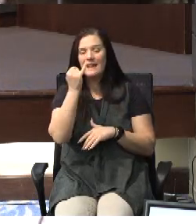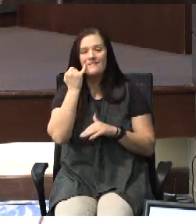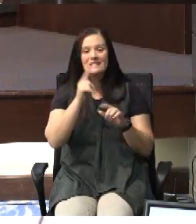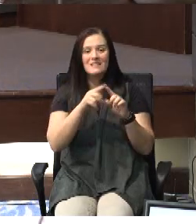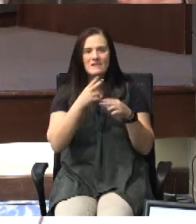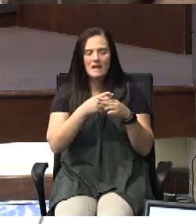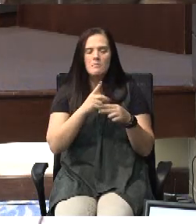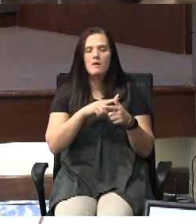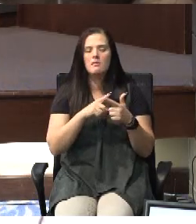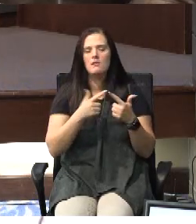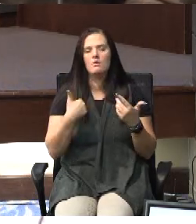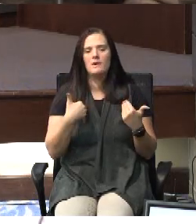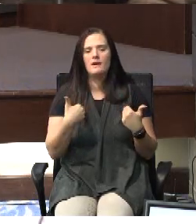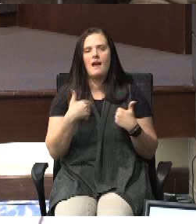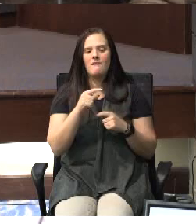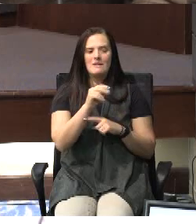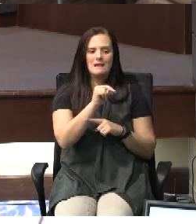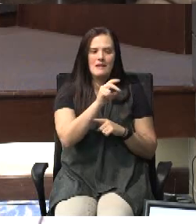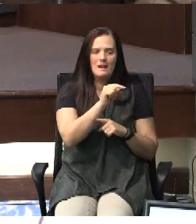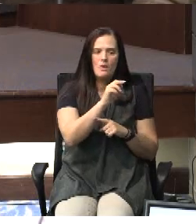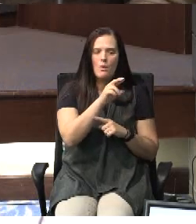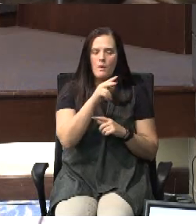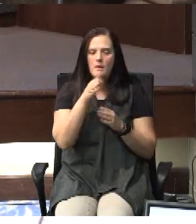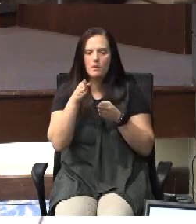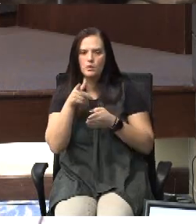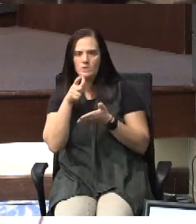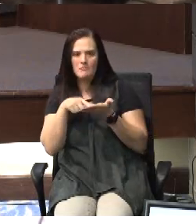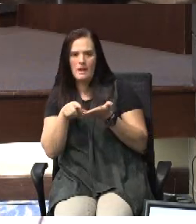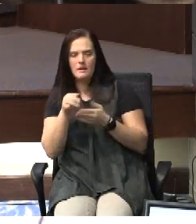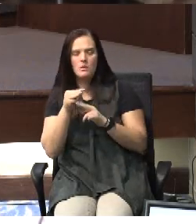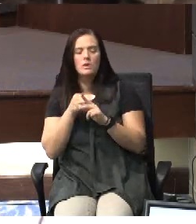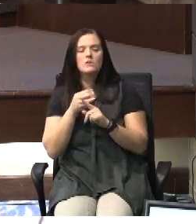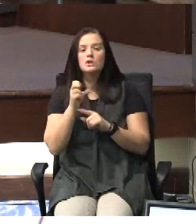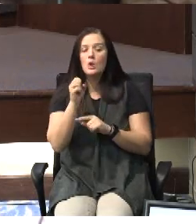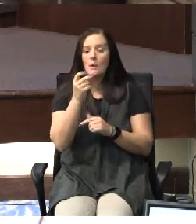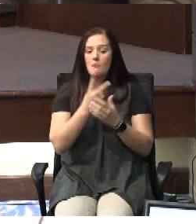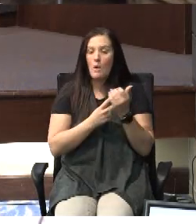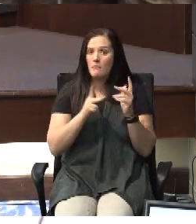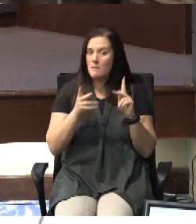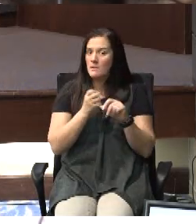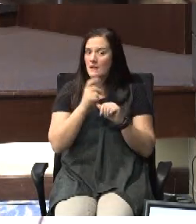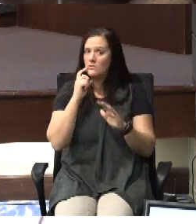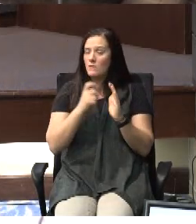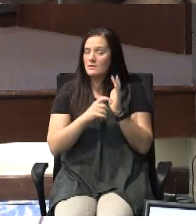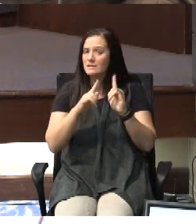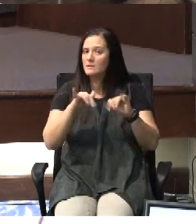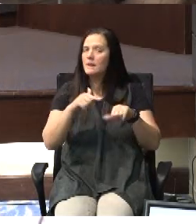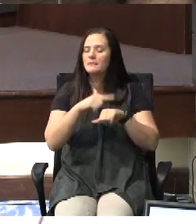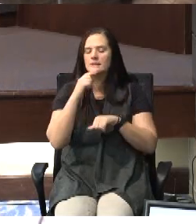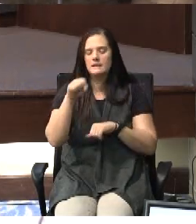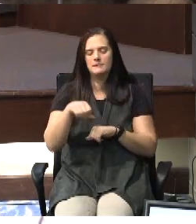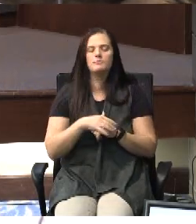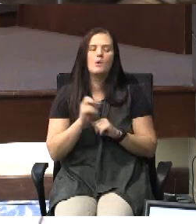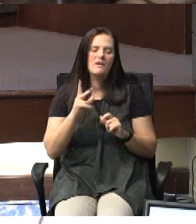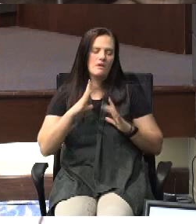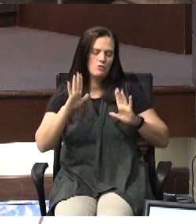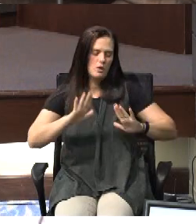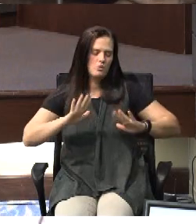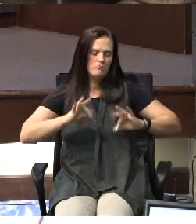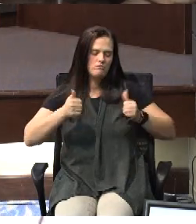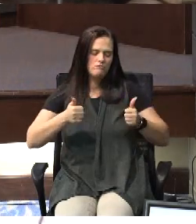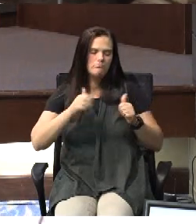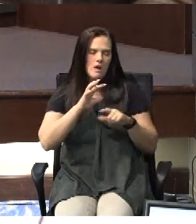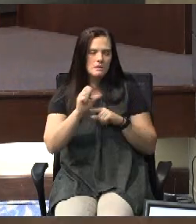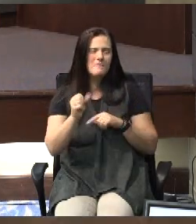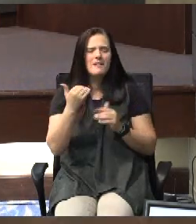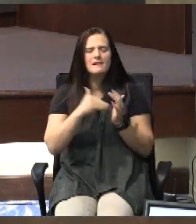name, then we know we've got the tenant or the person paying the water bill. So both people get a notice at the same time, or? Yes. Okay, great, got it, awesome. And